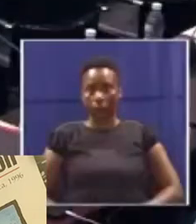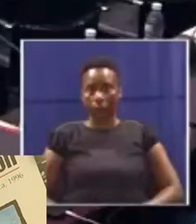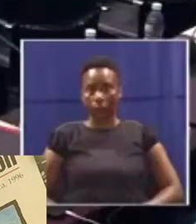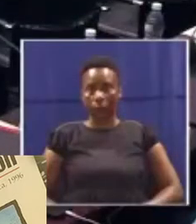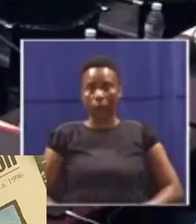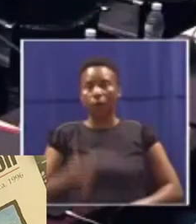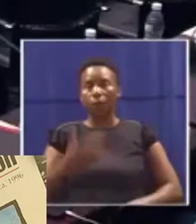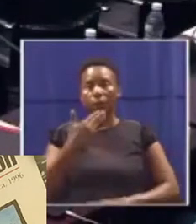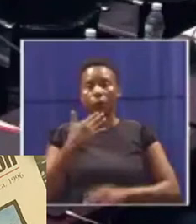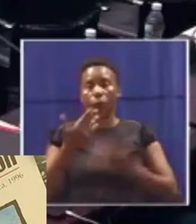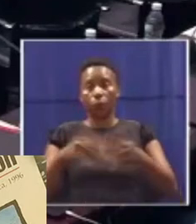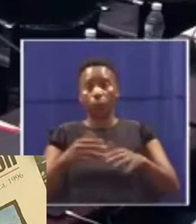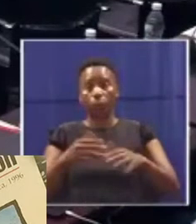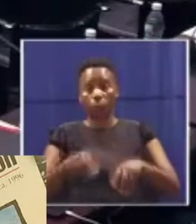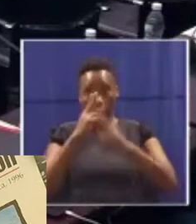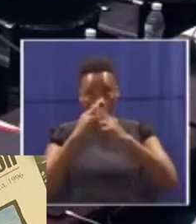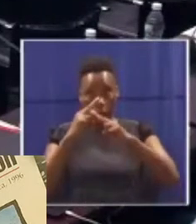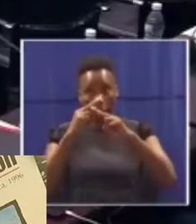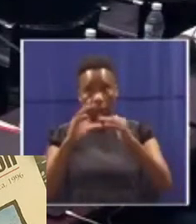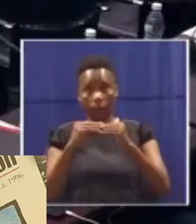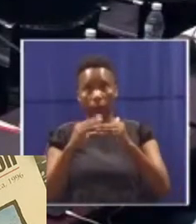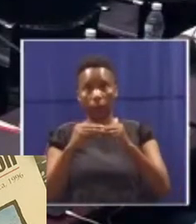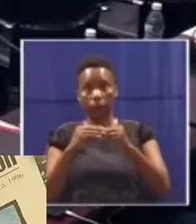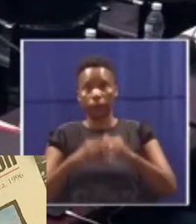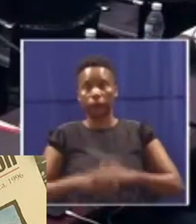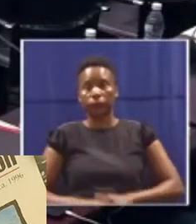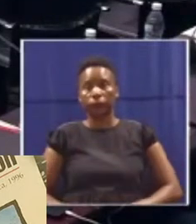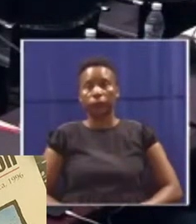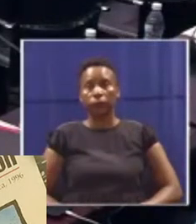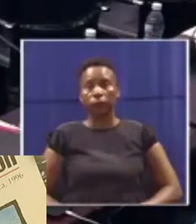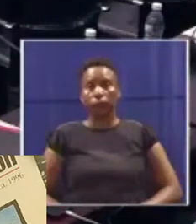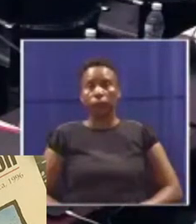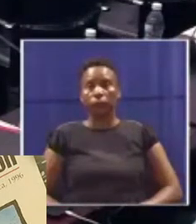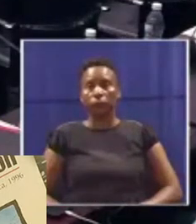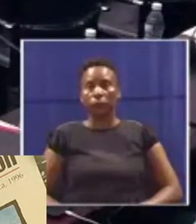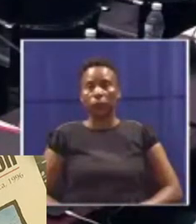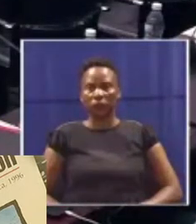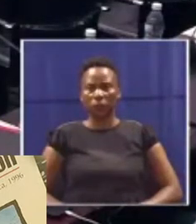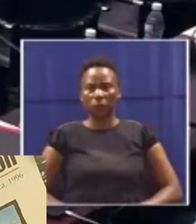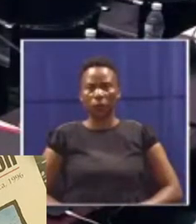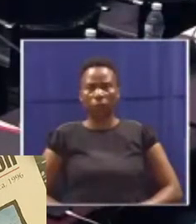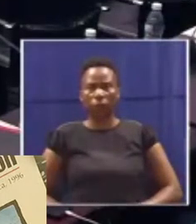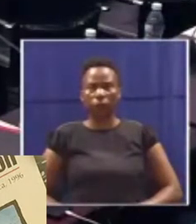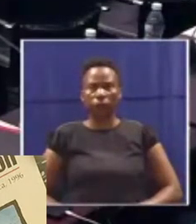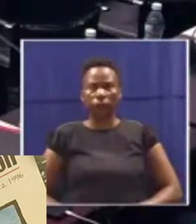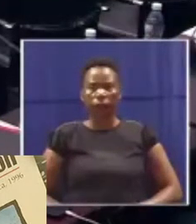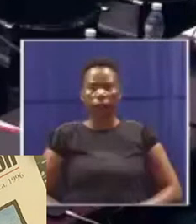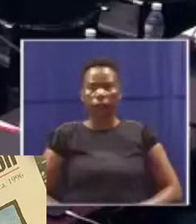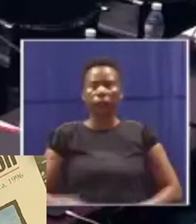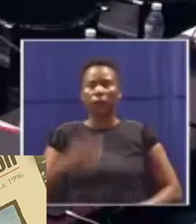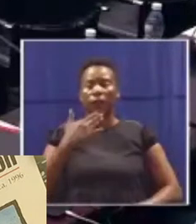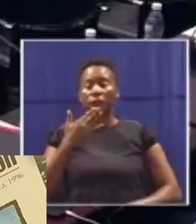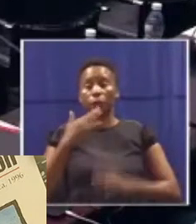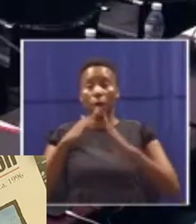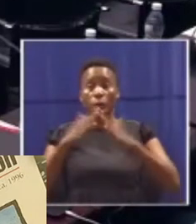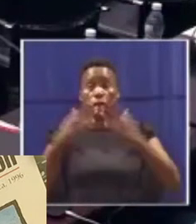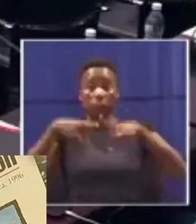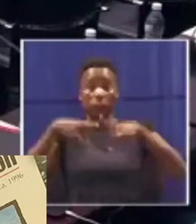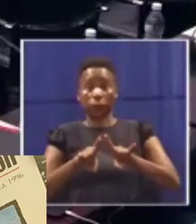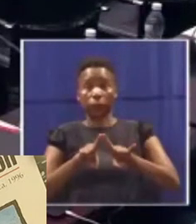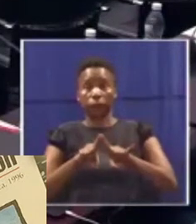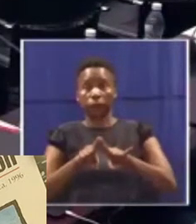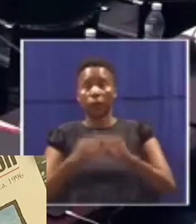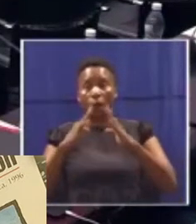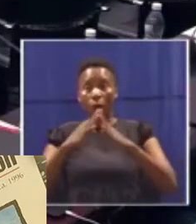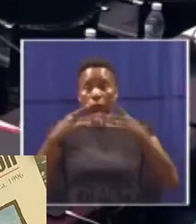Thank you very much, Honourable Member. The Honourable Jenner. Thank you, House Chairperson.